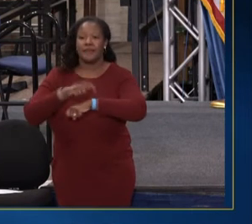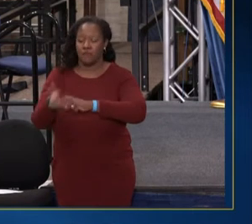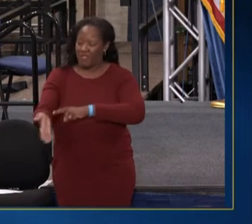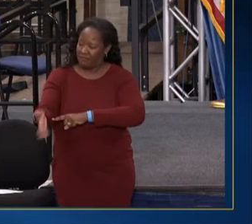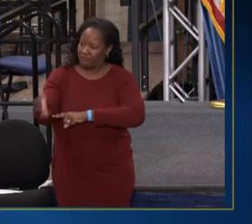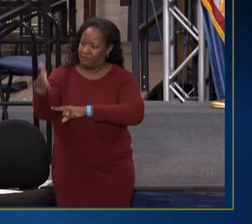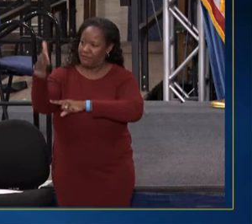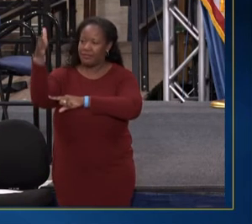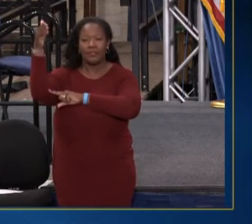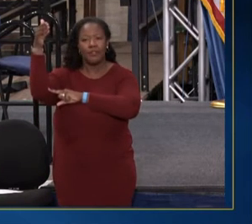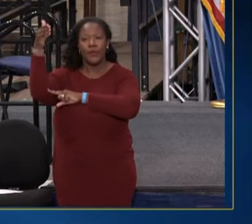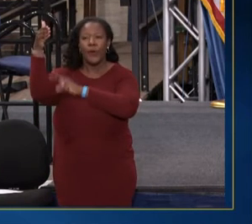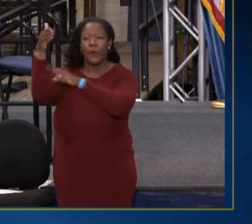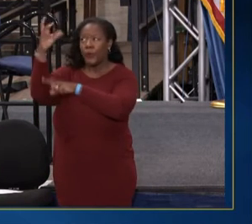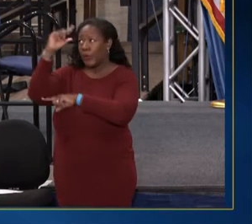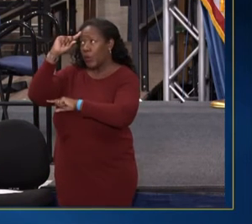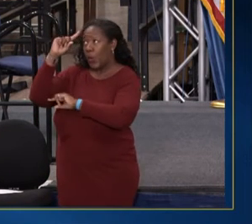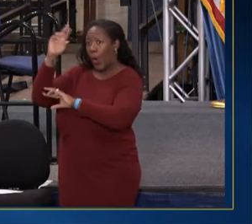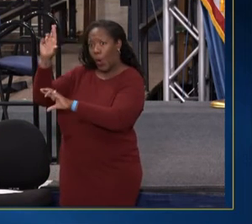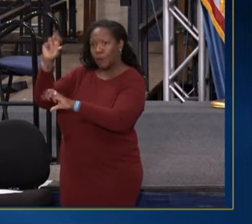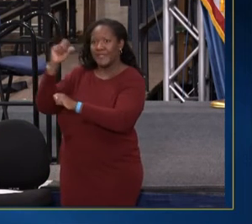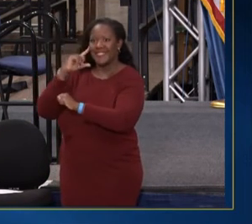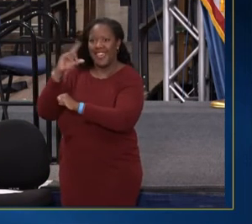we hope we send a message, not to you,